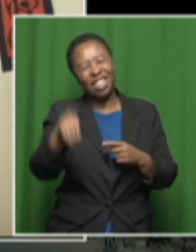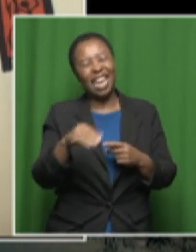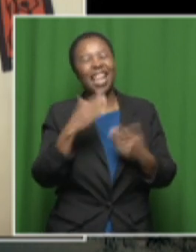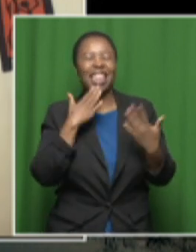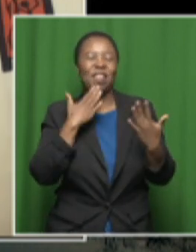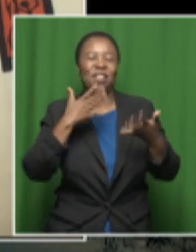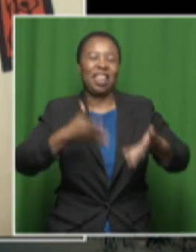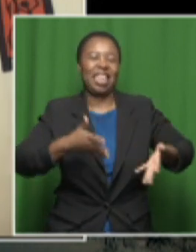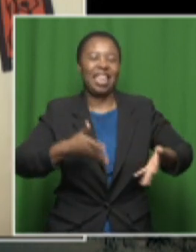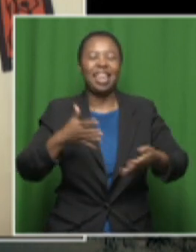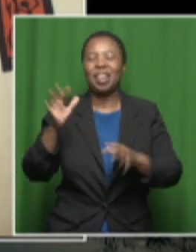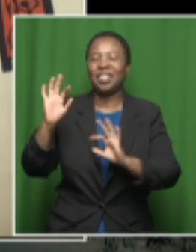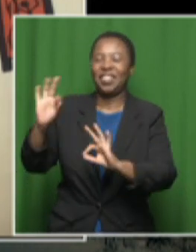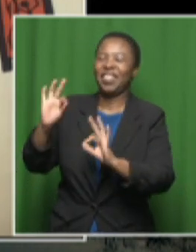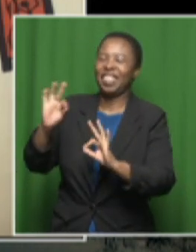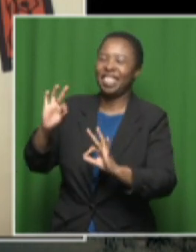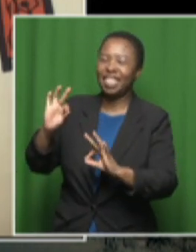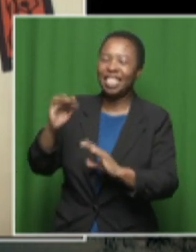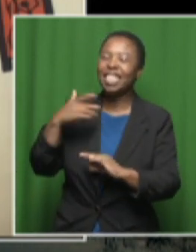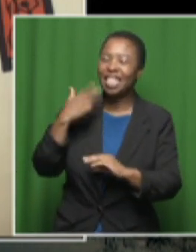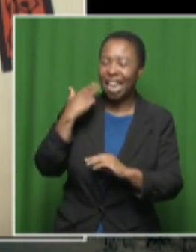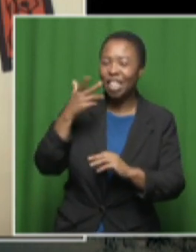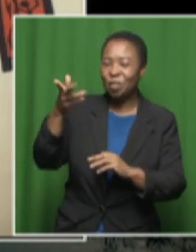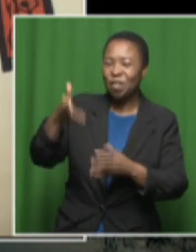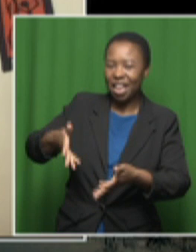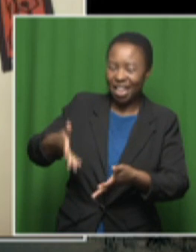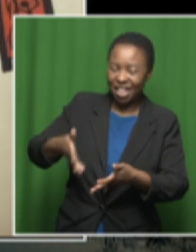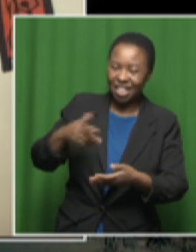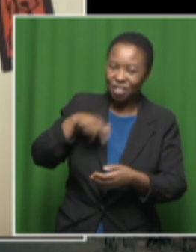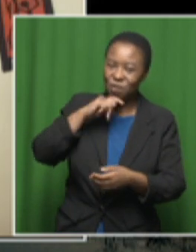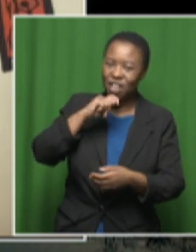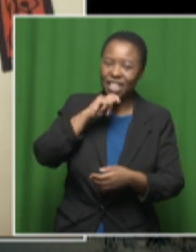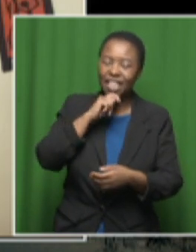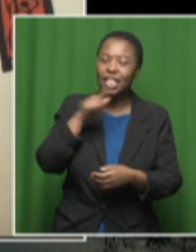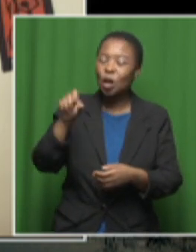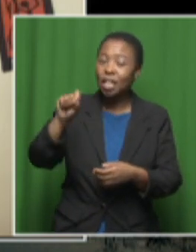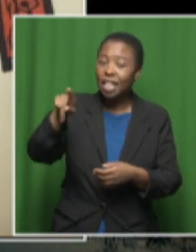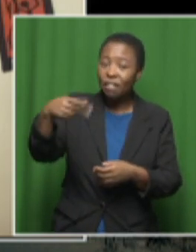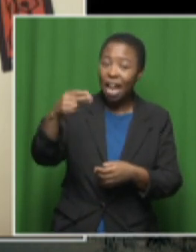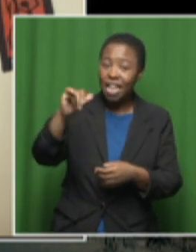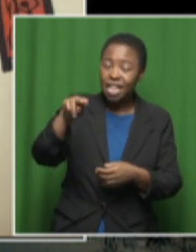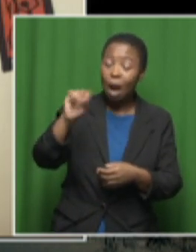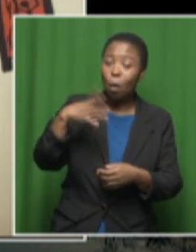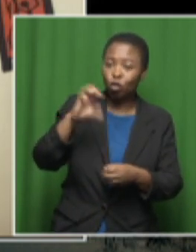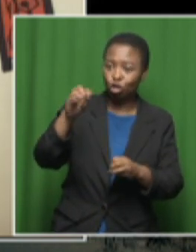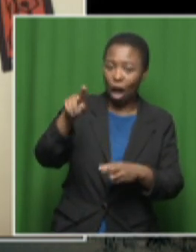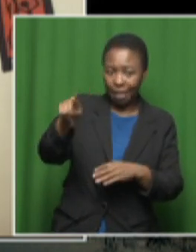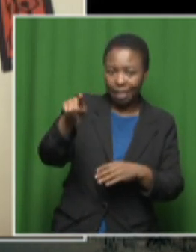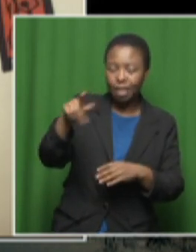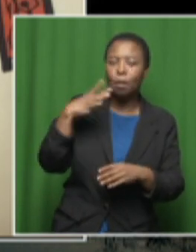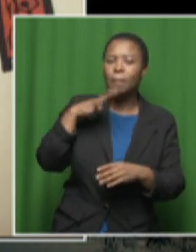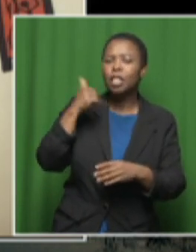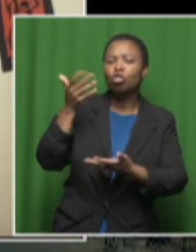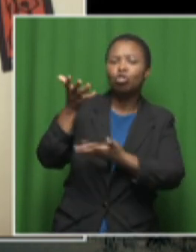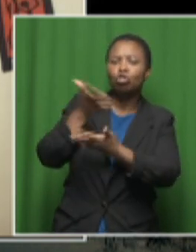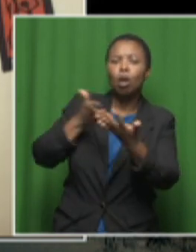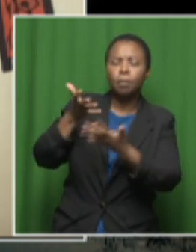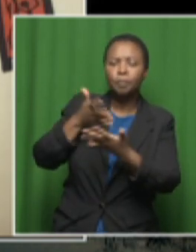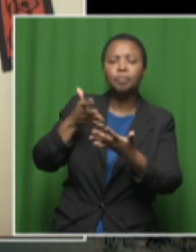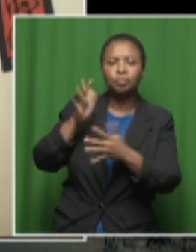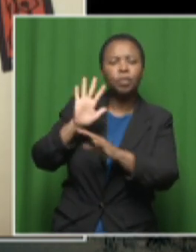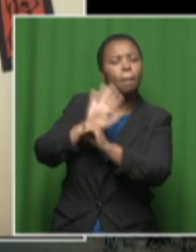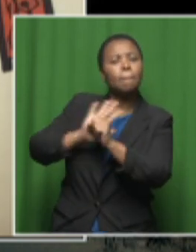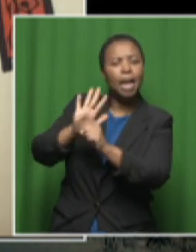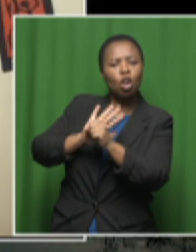having us. Good stuff. Good to have you. Good to have you this morning. Now, Stephané, I'm going to start with you. Just share with us your background and what